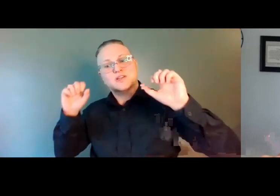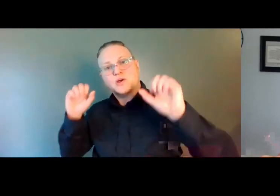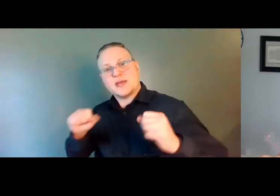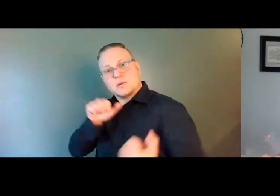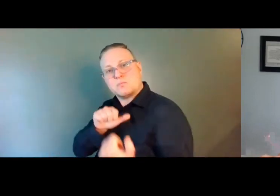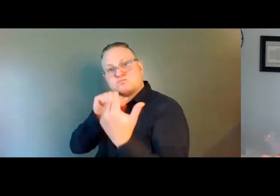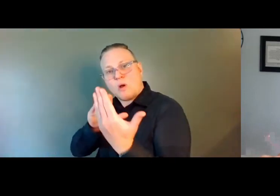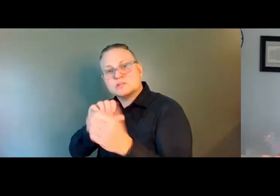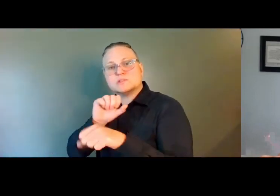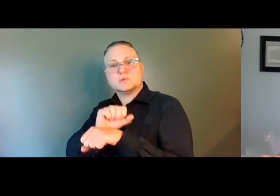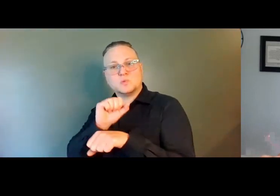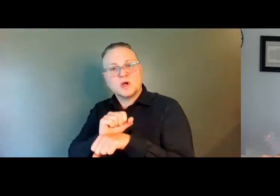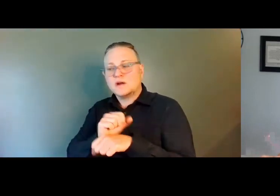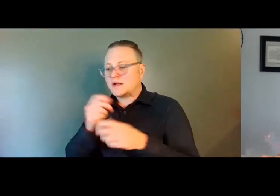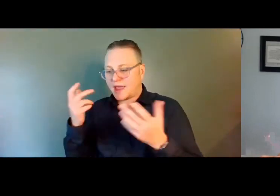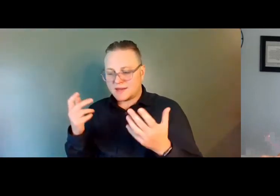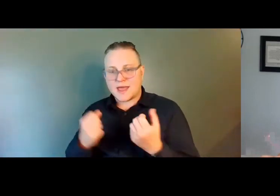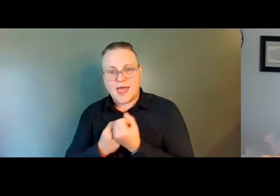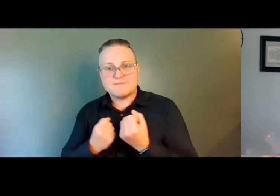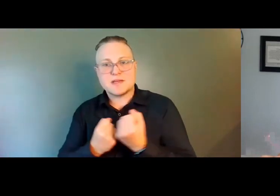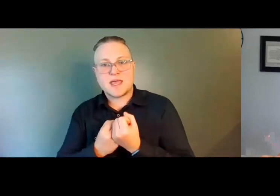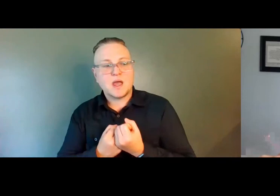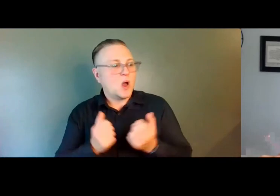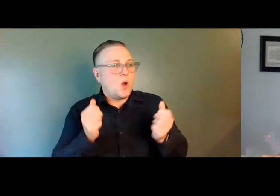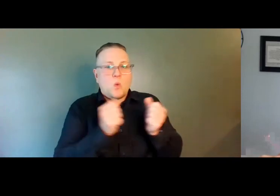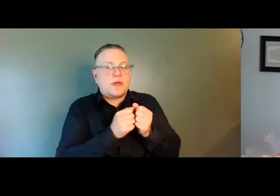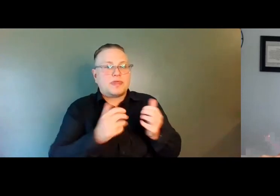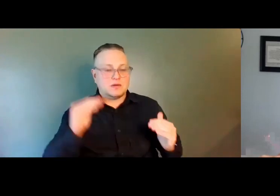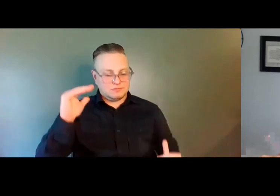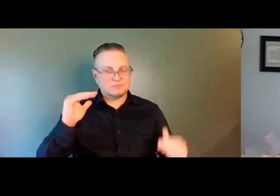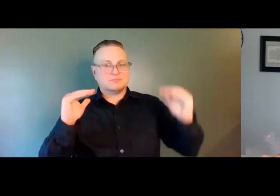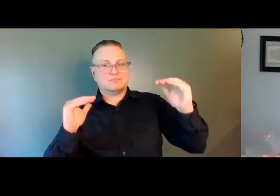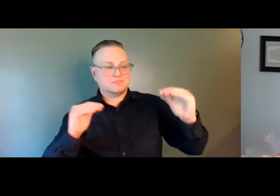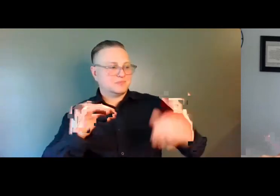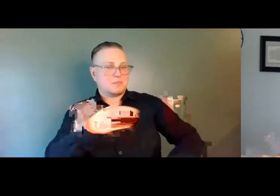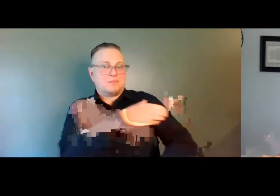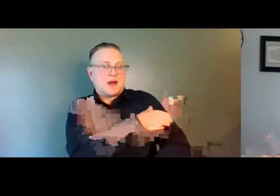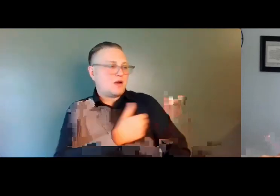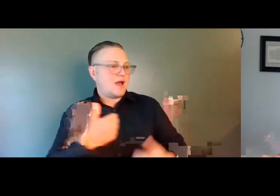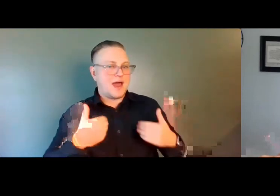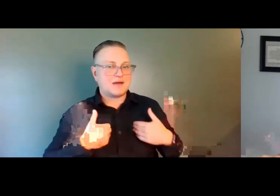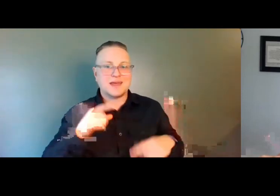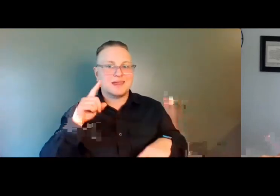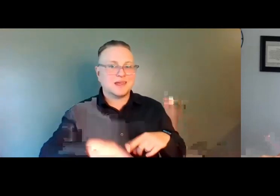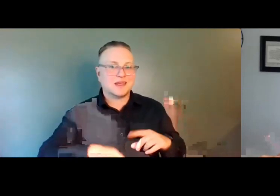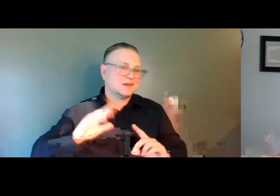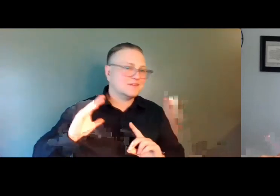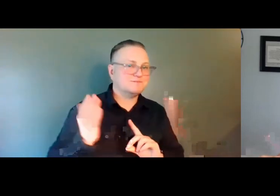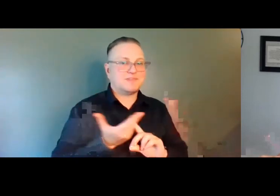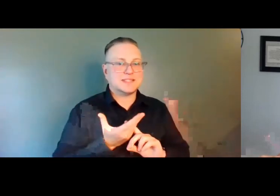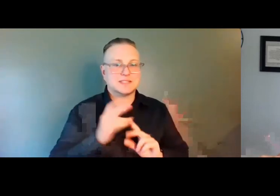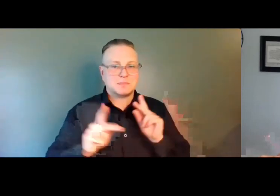they don't have a lot of voice for pushing for the accommodations that they hear from employees. So I know that I